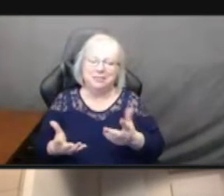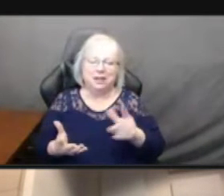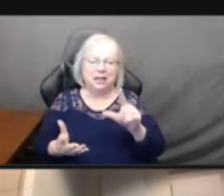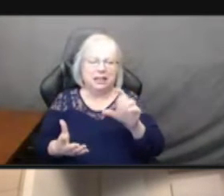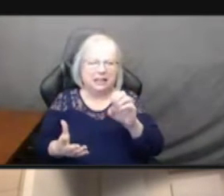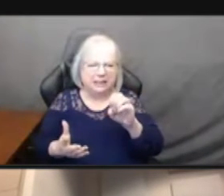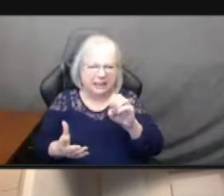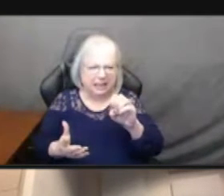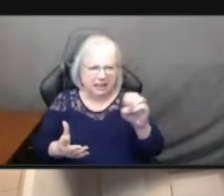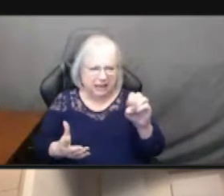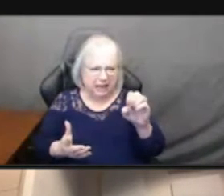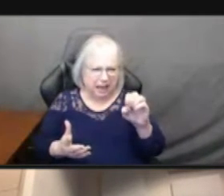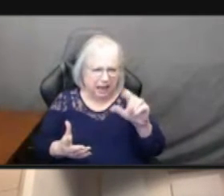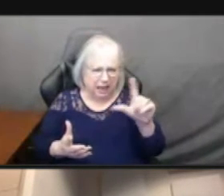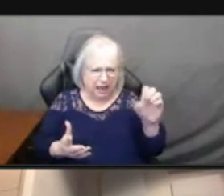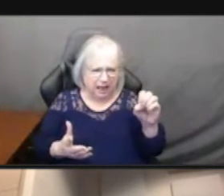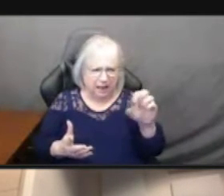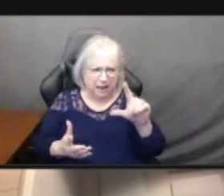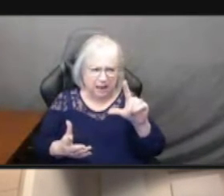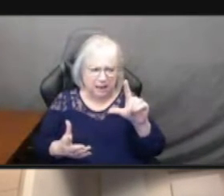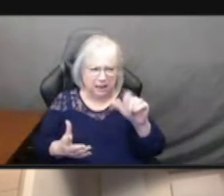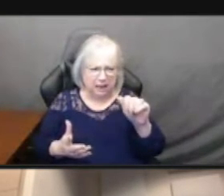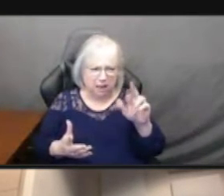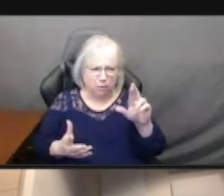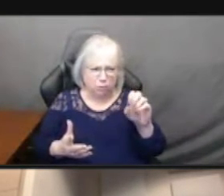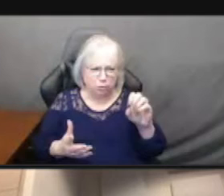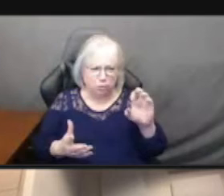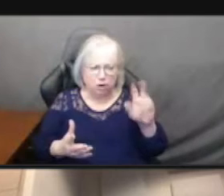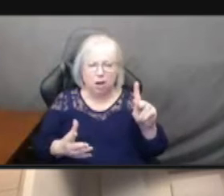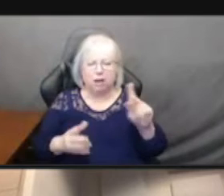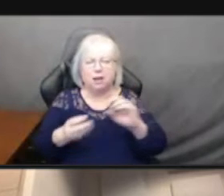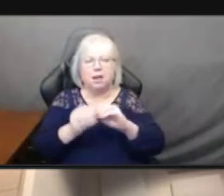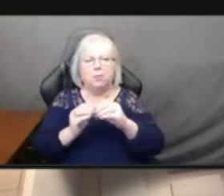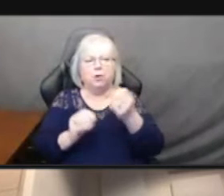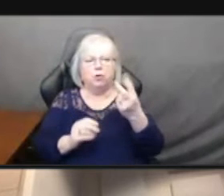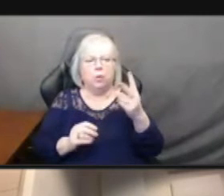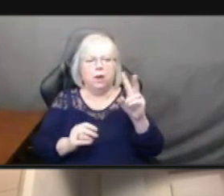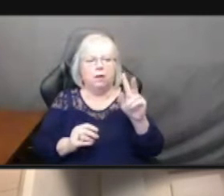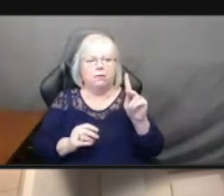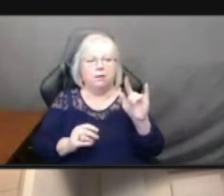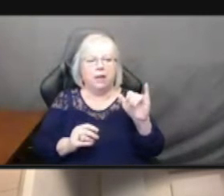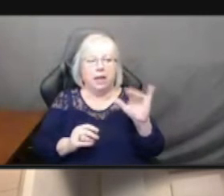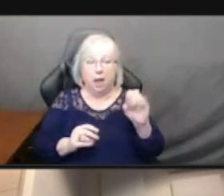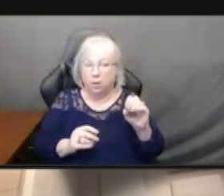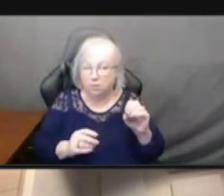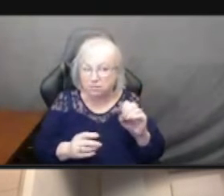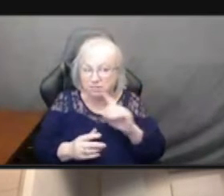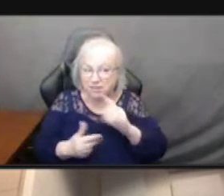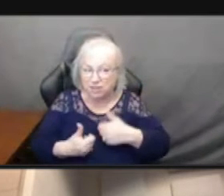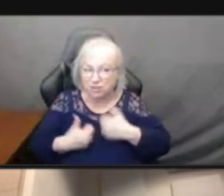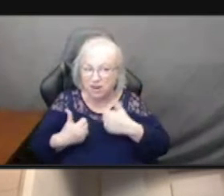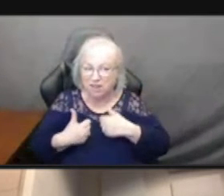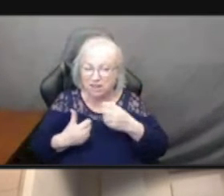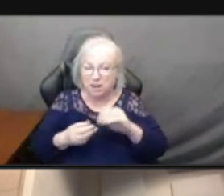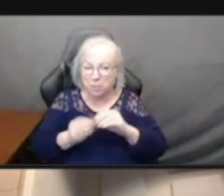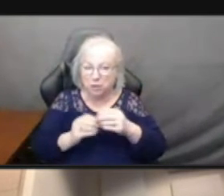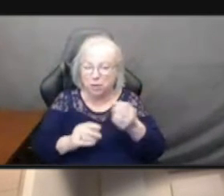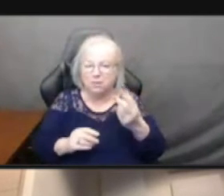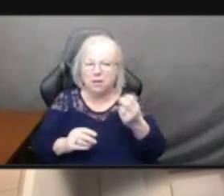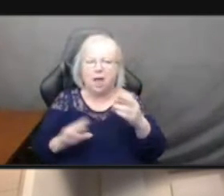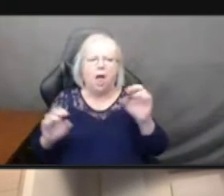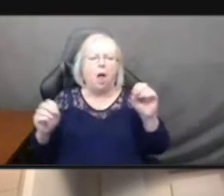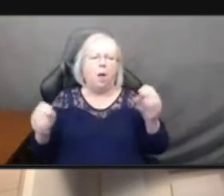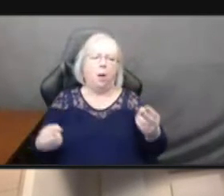Liel The Rock, but number 12, Keo is the address, number 12.